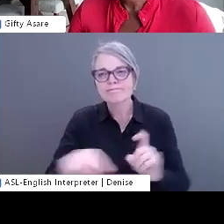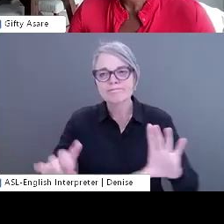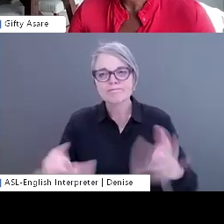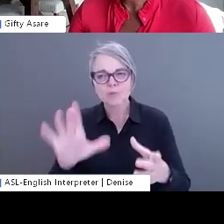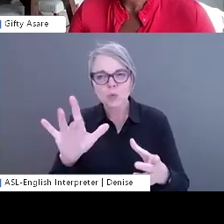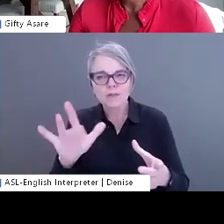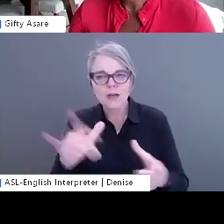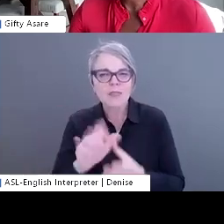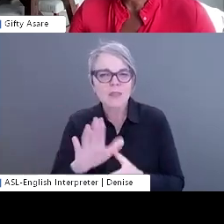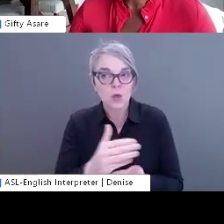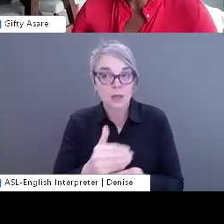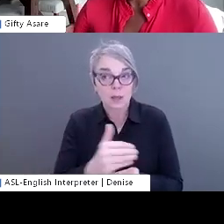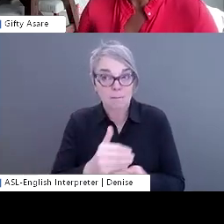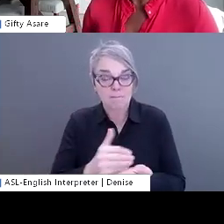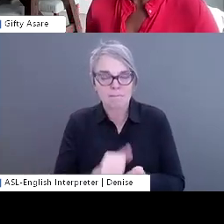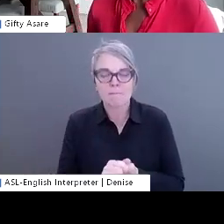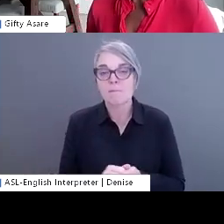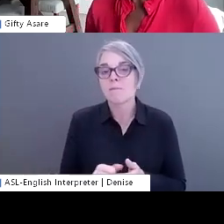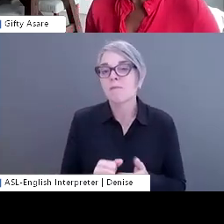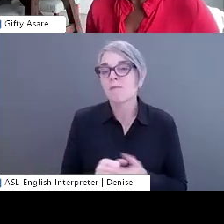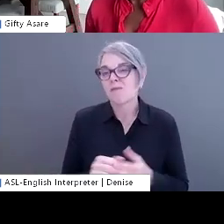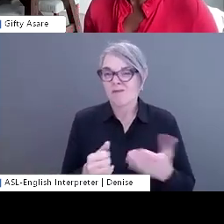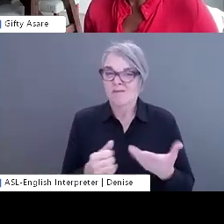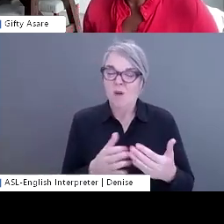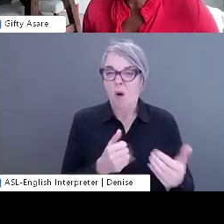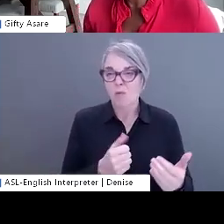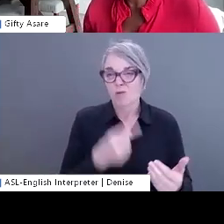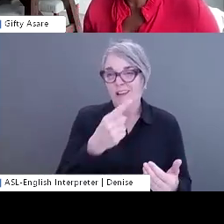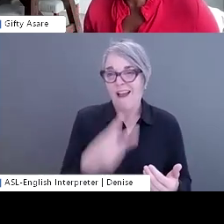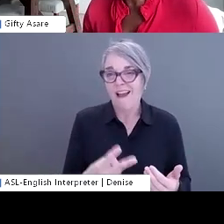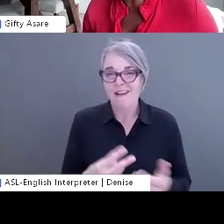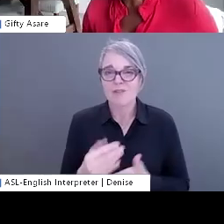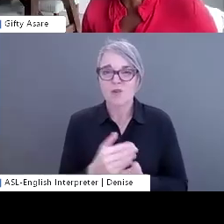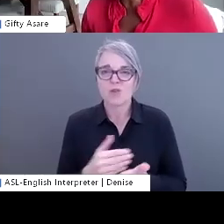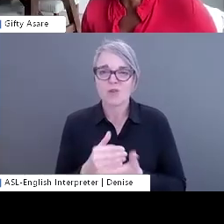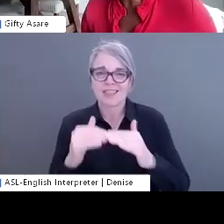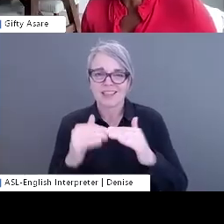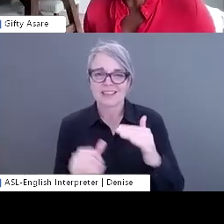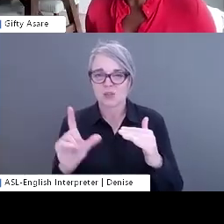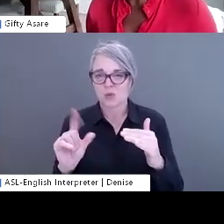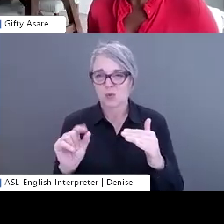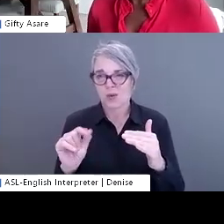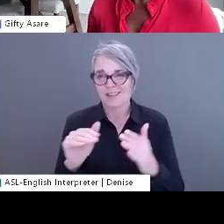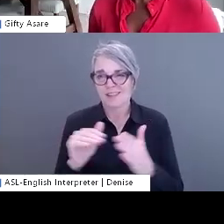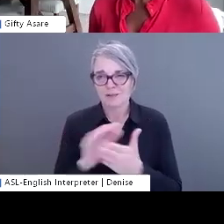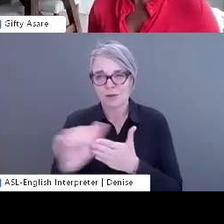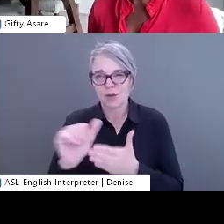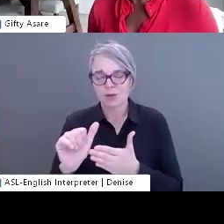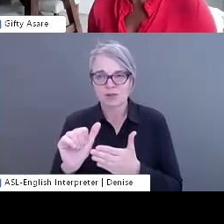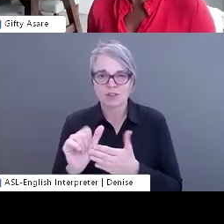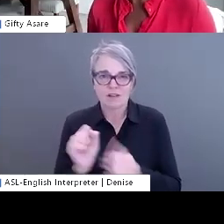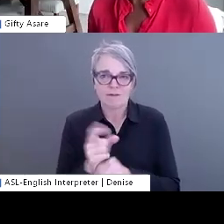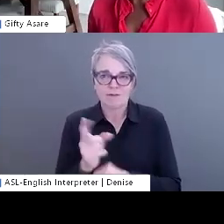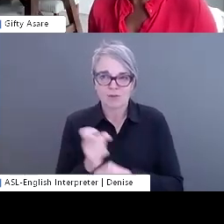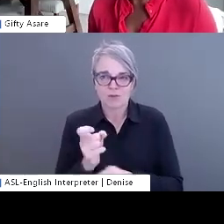that almost half made less than $20,000 a year. I think we can all agree, knowing the